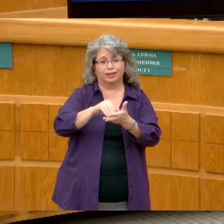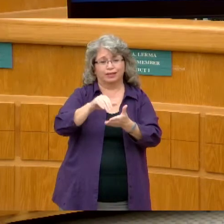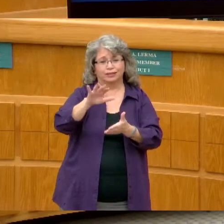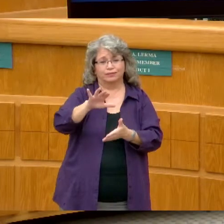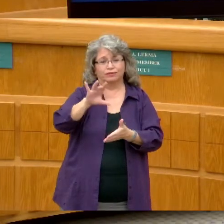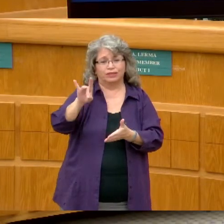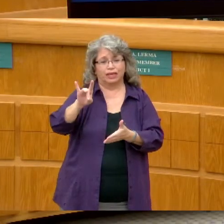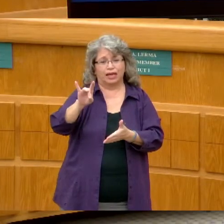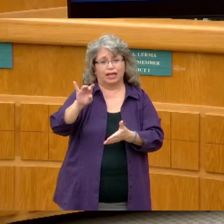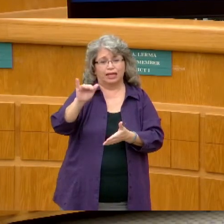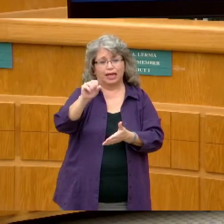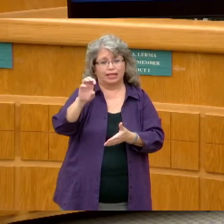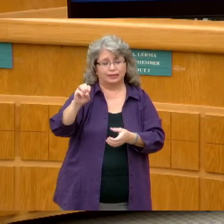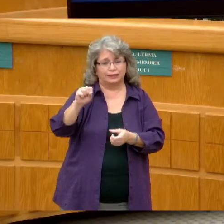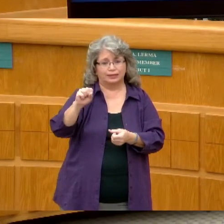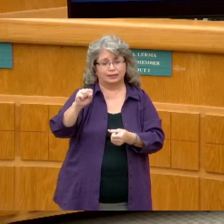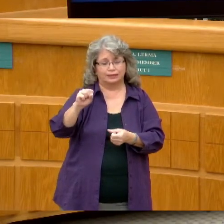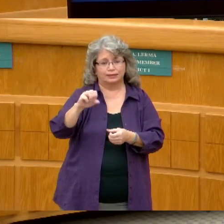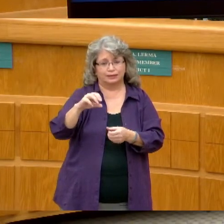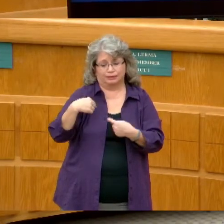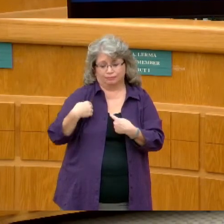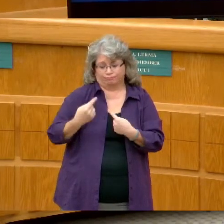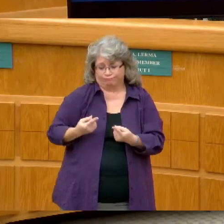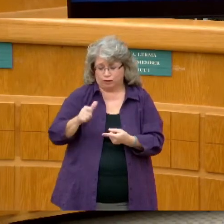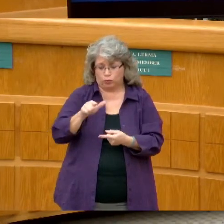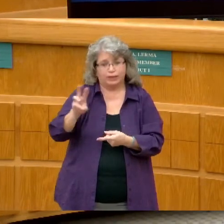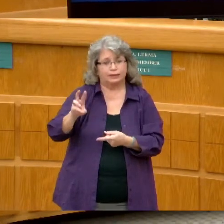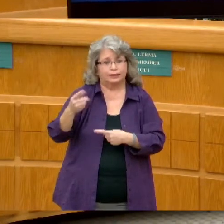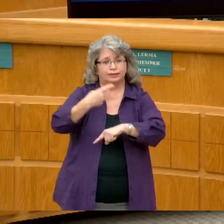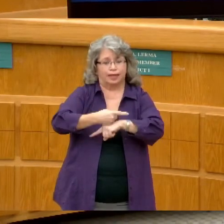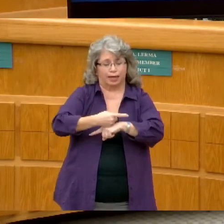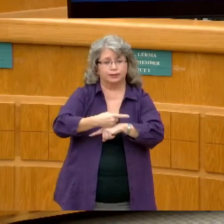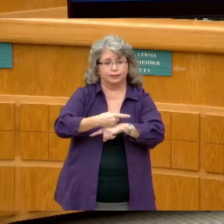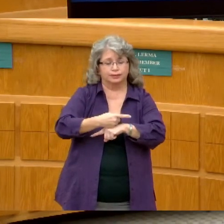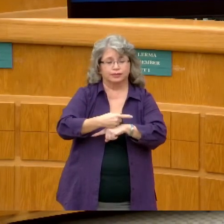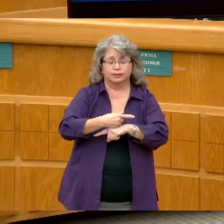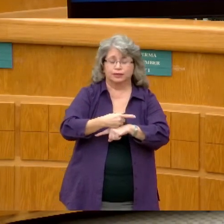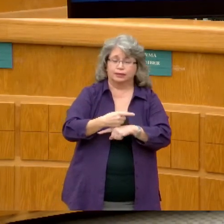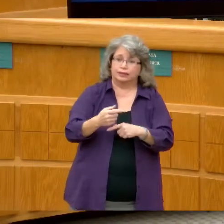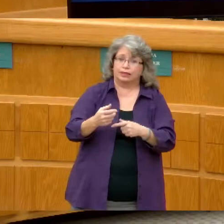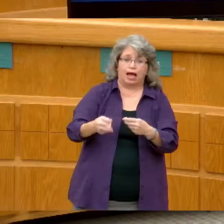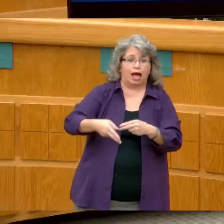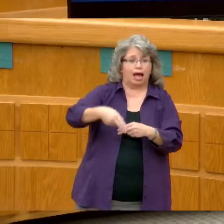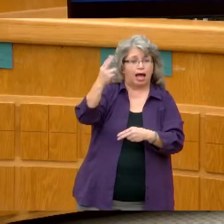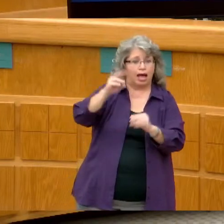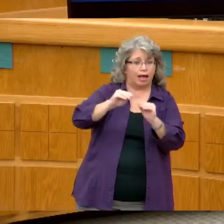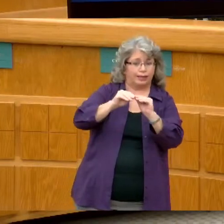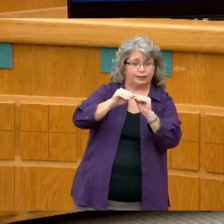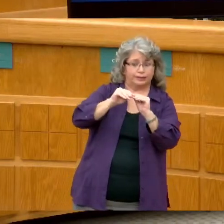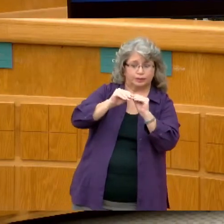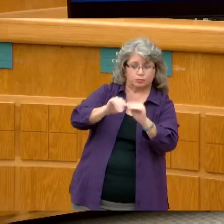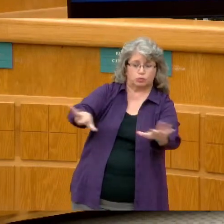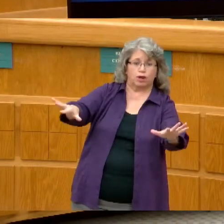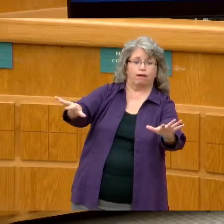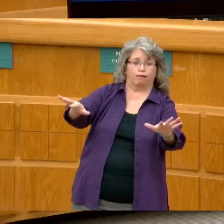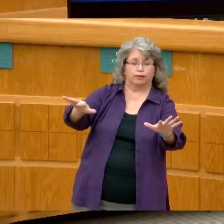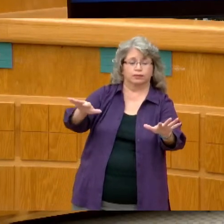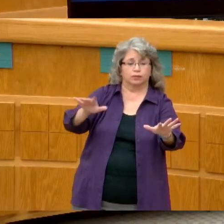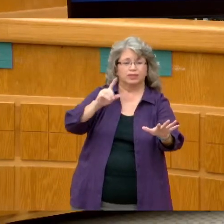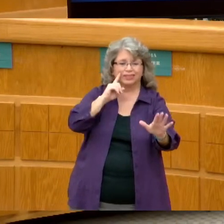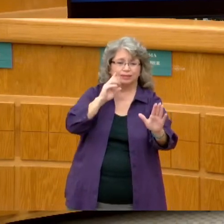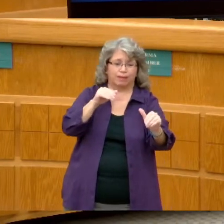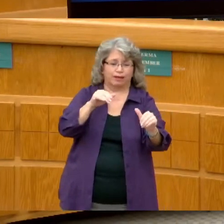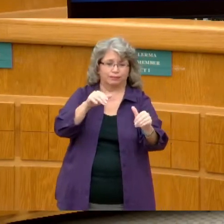20,058 cases in 26 days. So very, very transmissible, and we expect to see the rest of the month to continue to